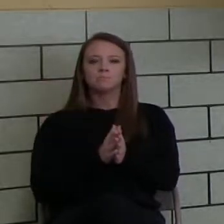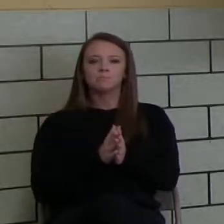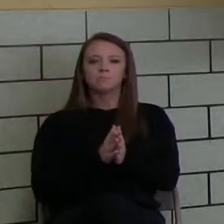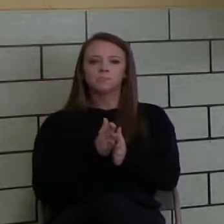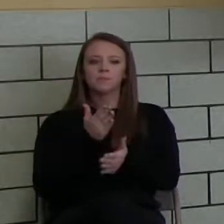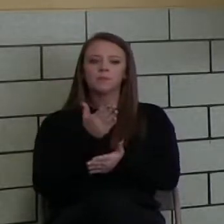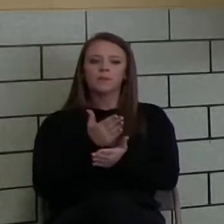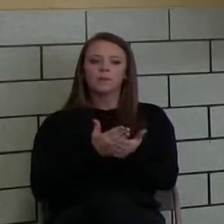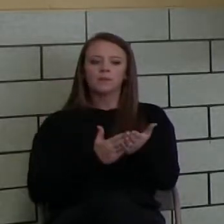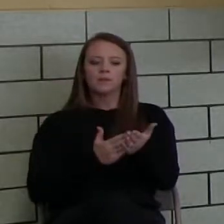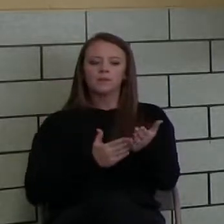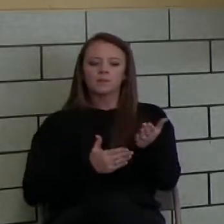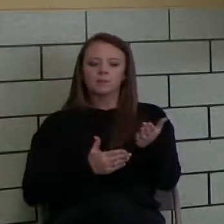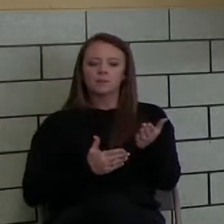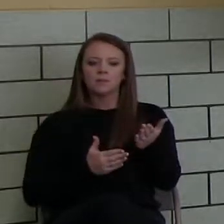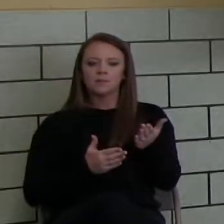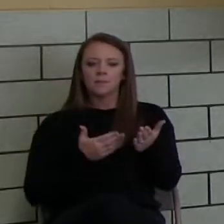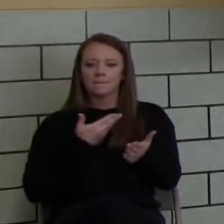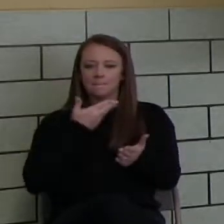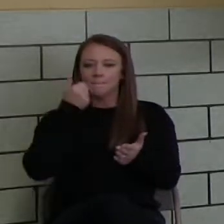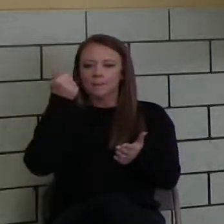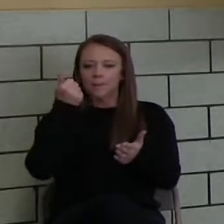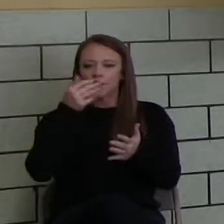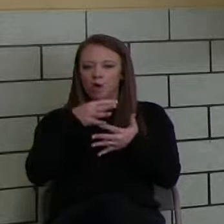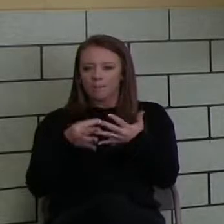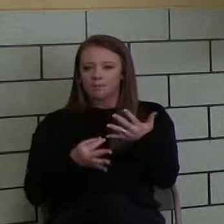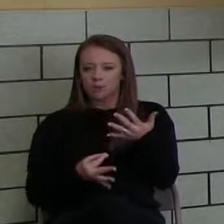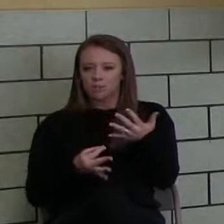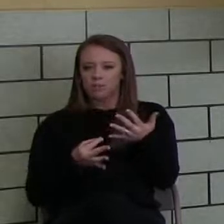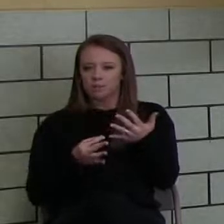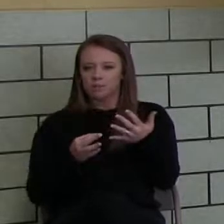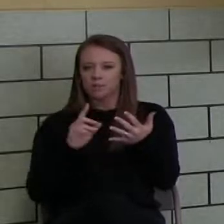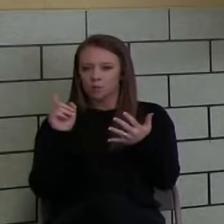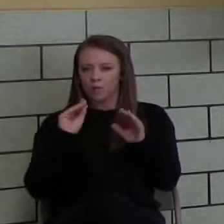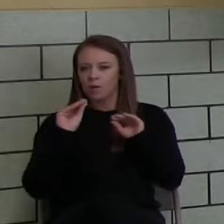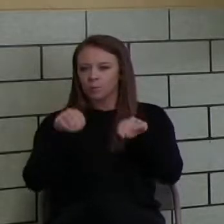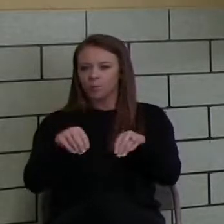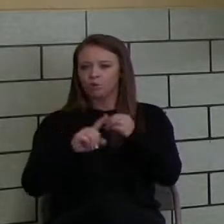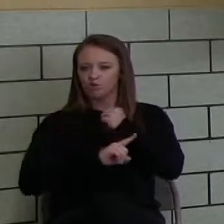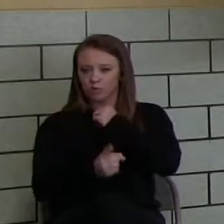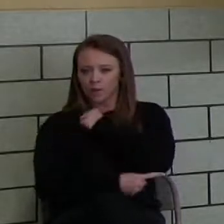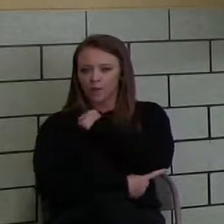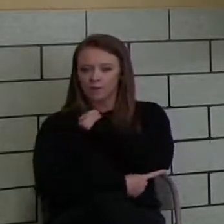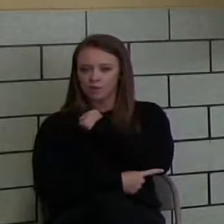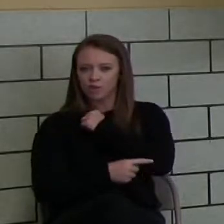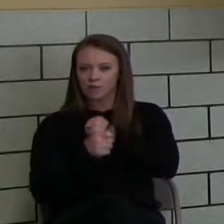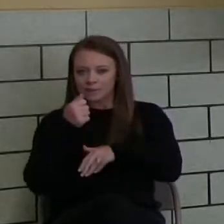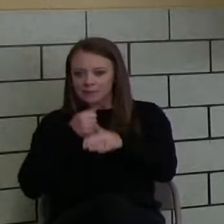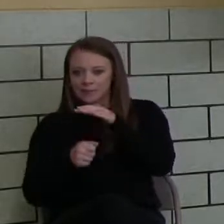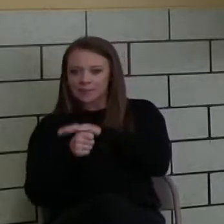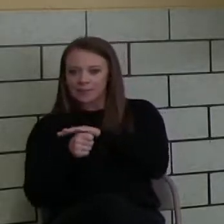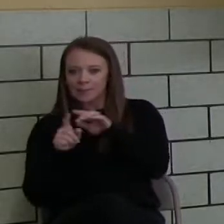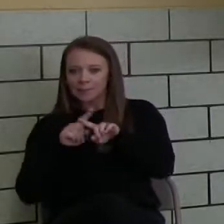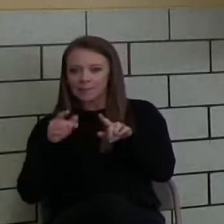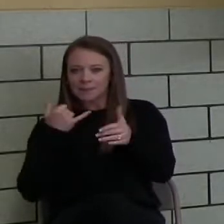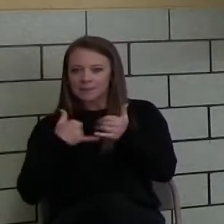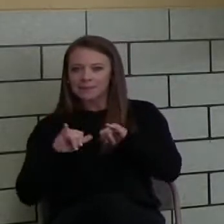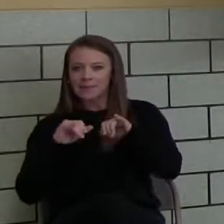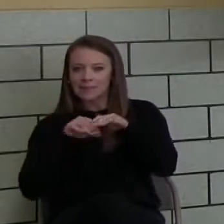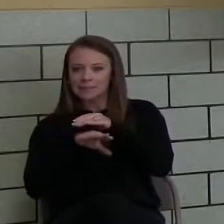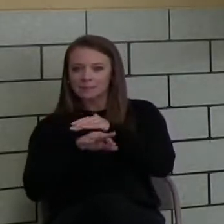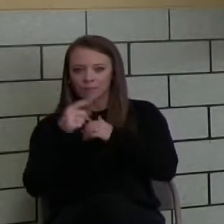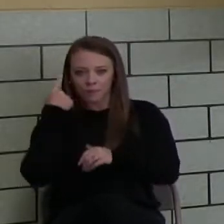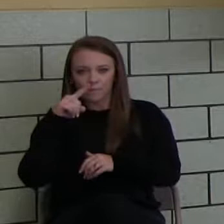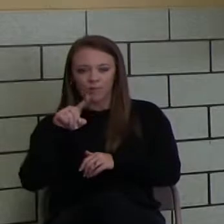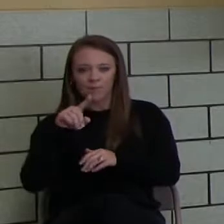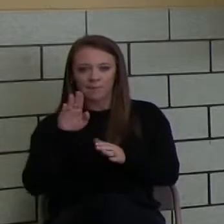strategically located dumpsters that were hidden but accessible to the businesses. That does